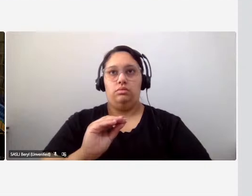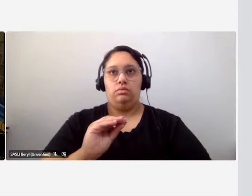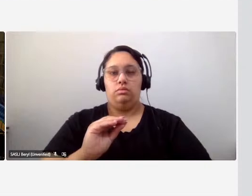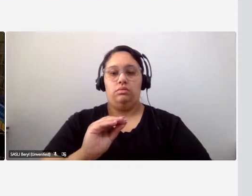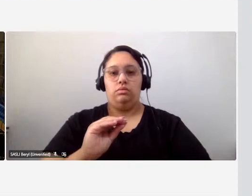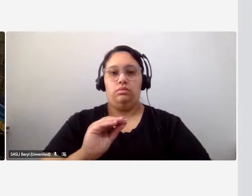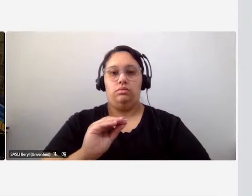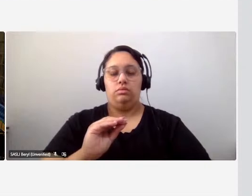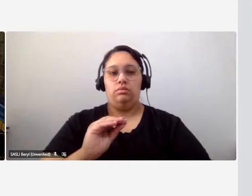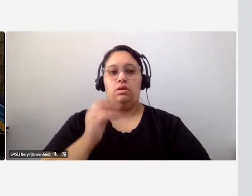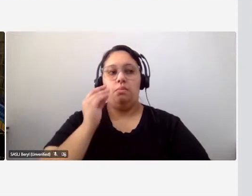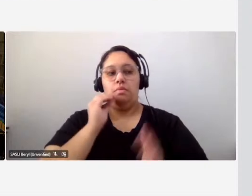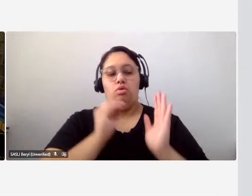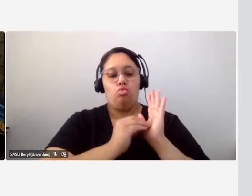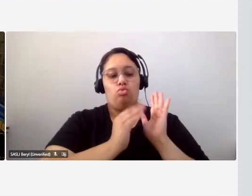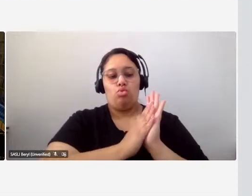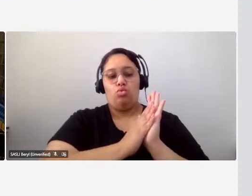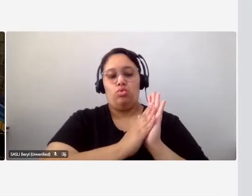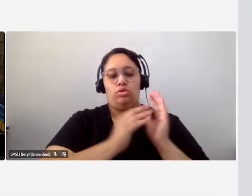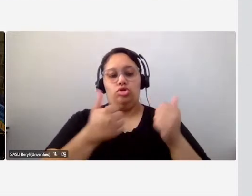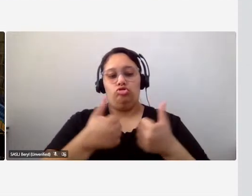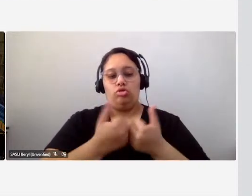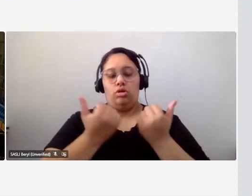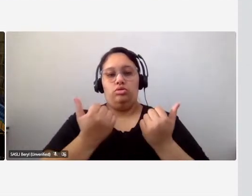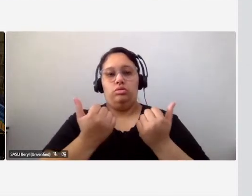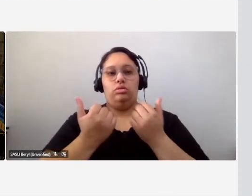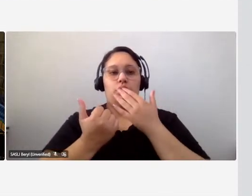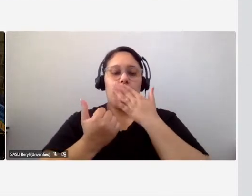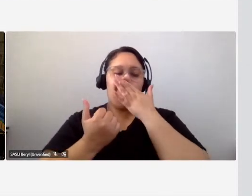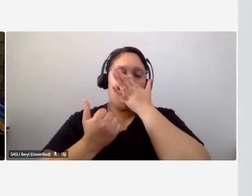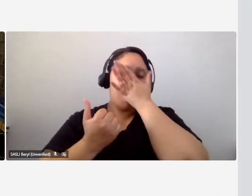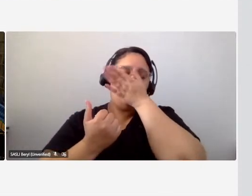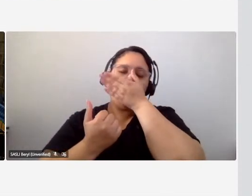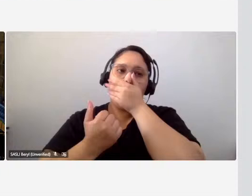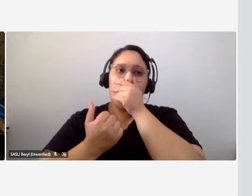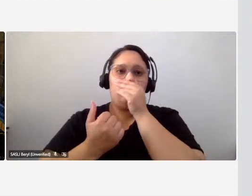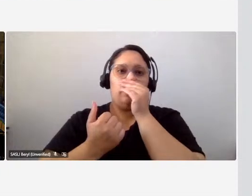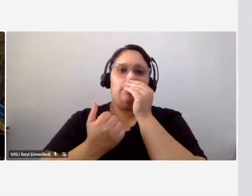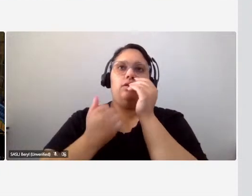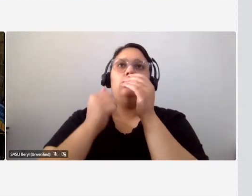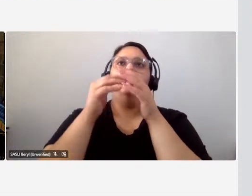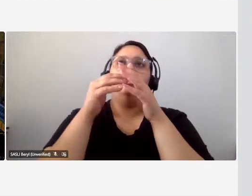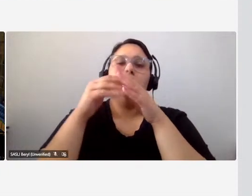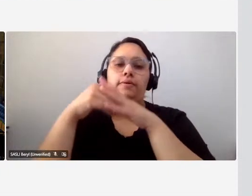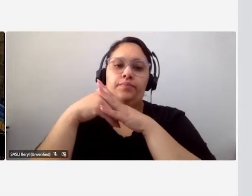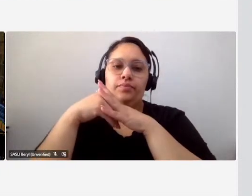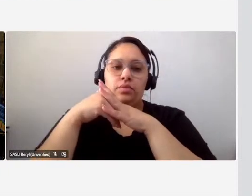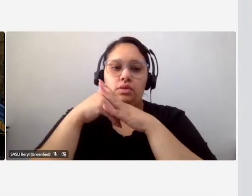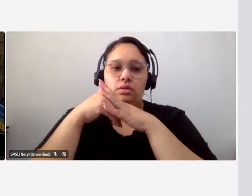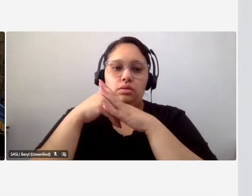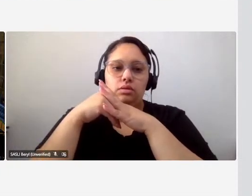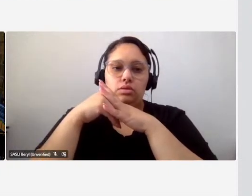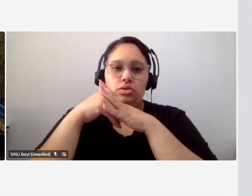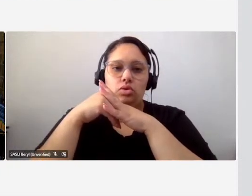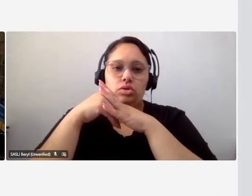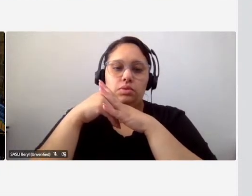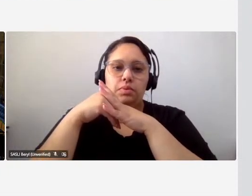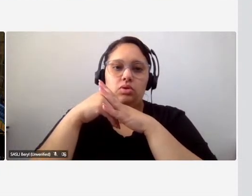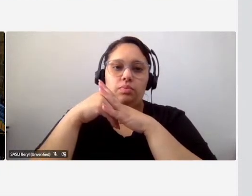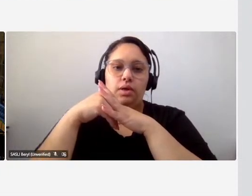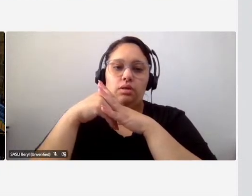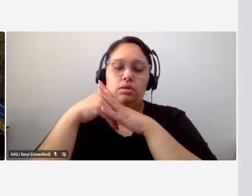I've noted that, the challenges you flagged, and these the only challenge. Are these the only challenges which, in this instance,